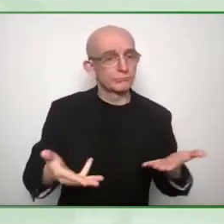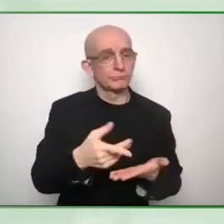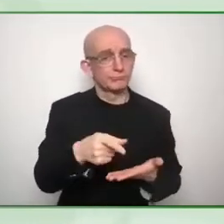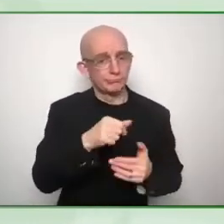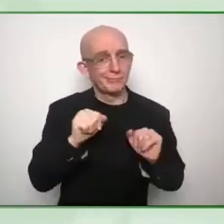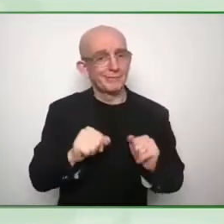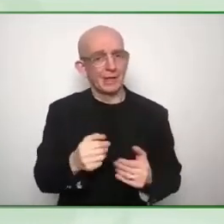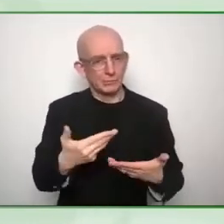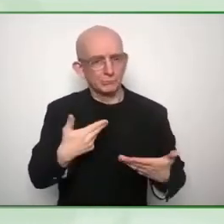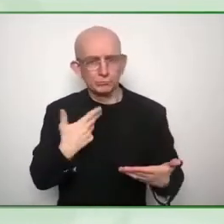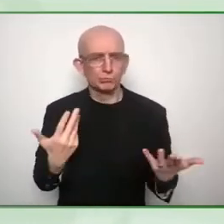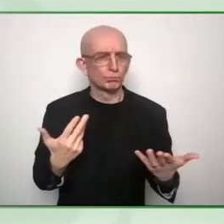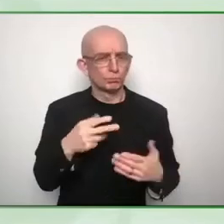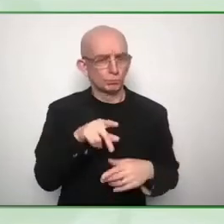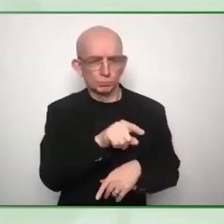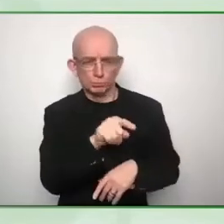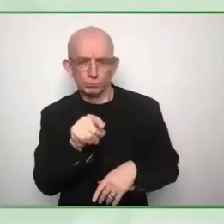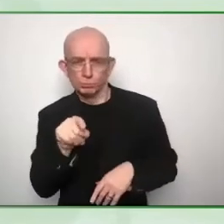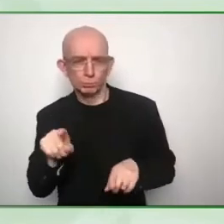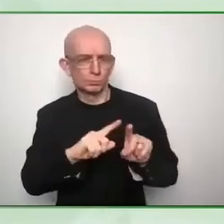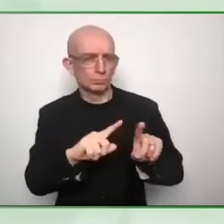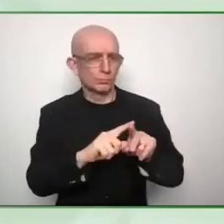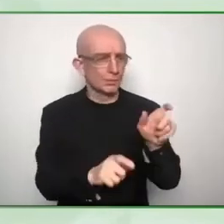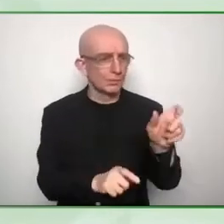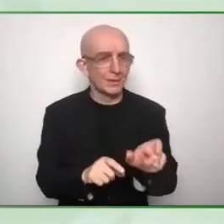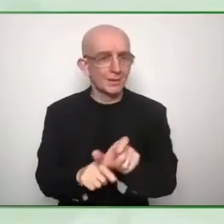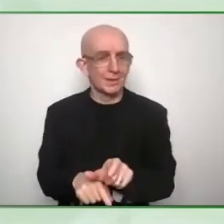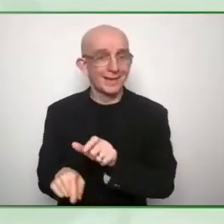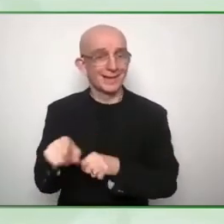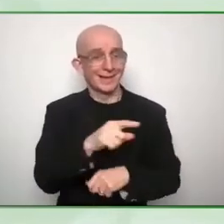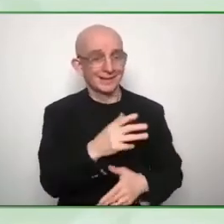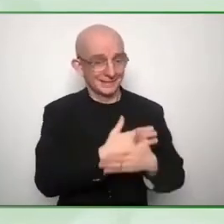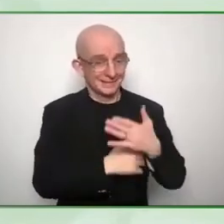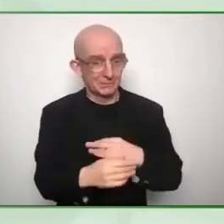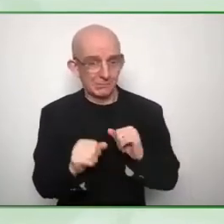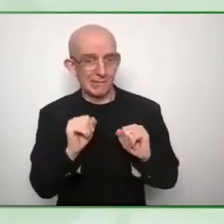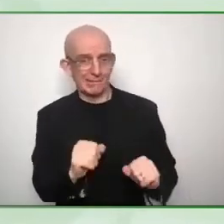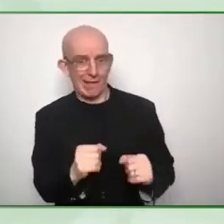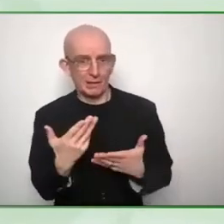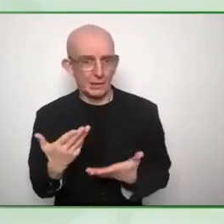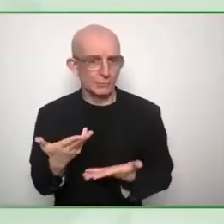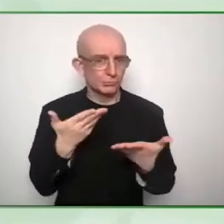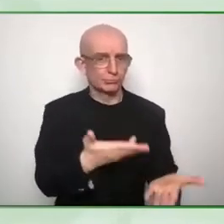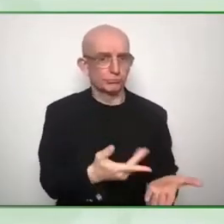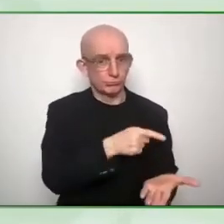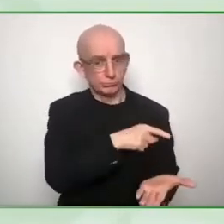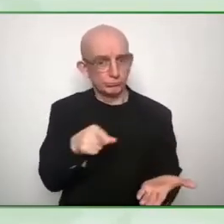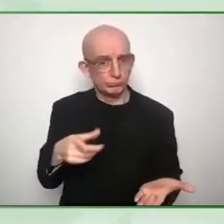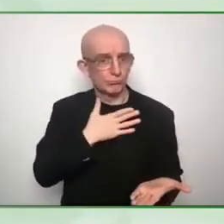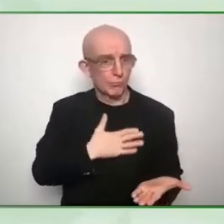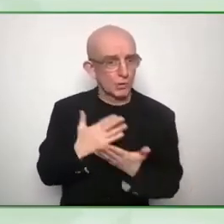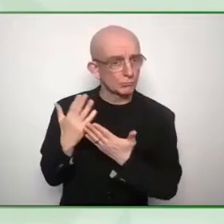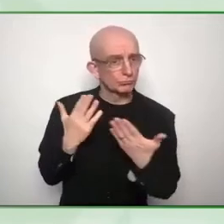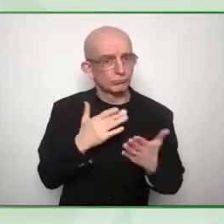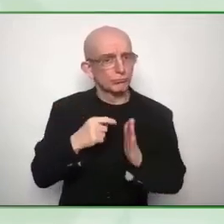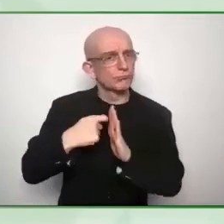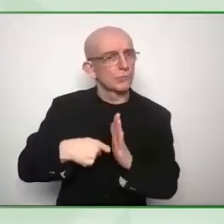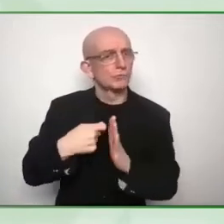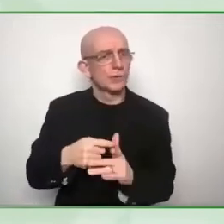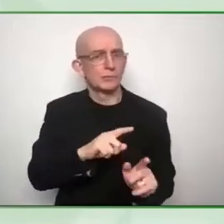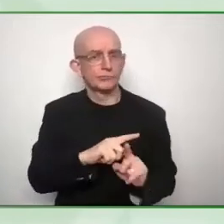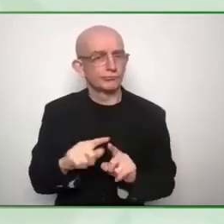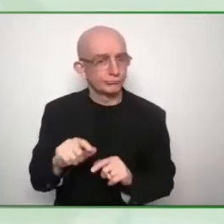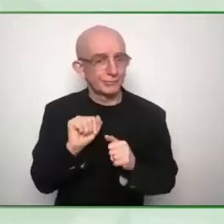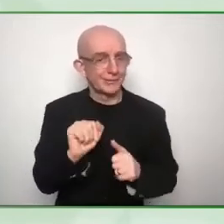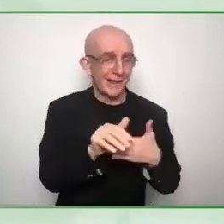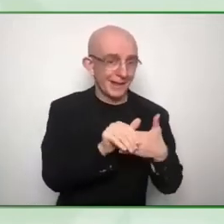our education and training, partner with us on doing some of those education and training as a